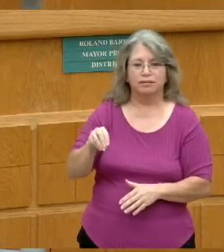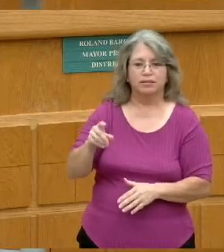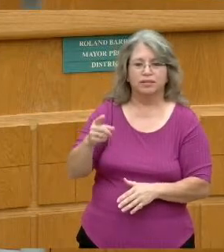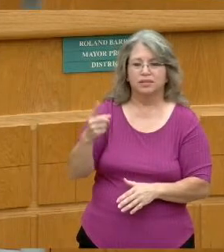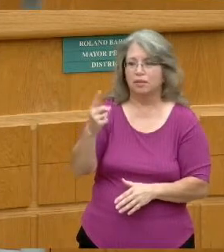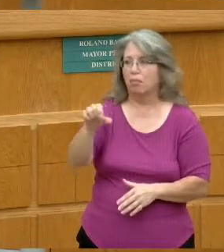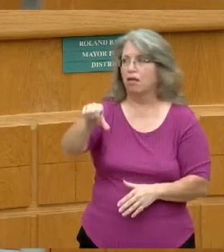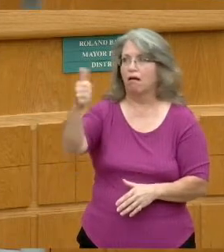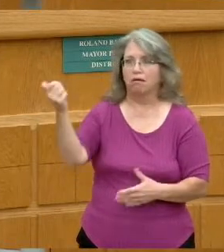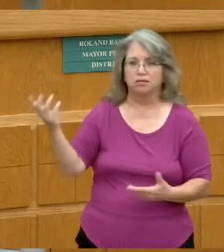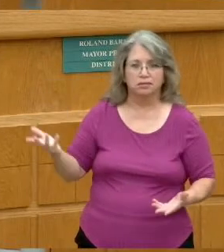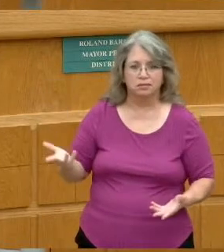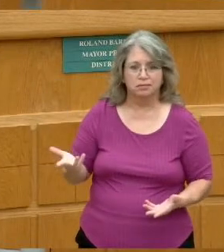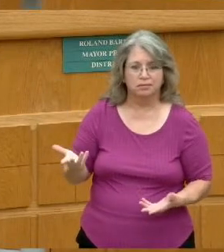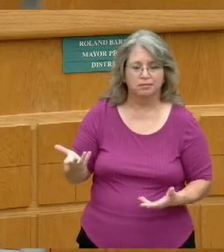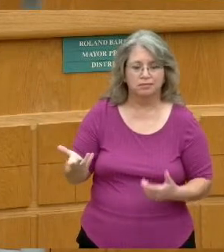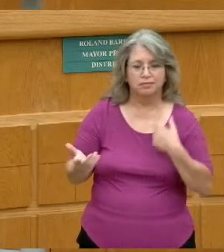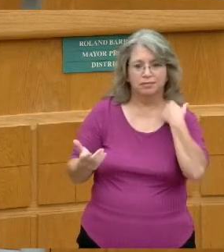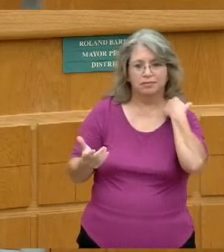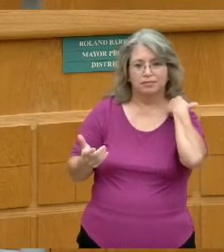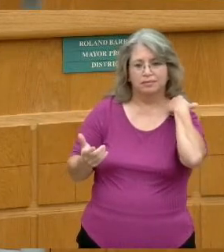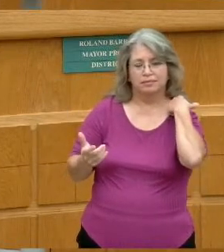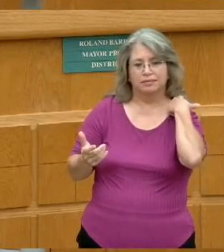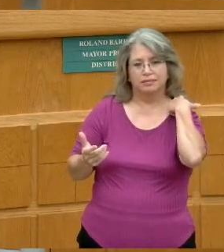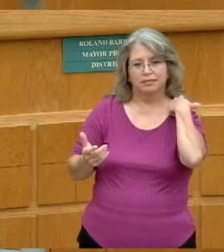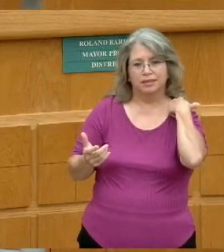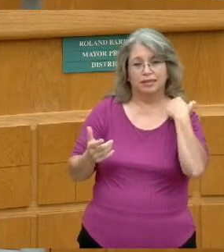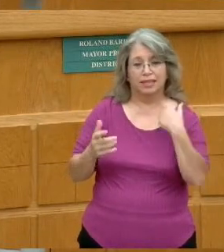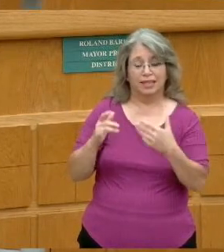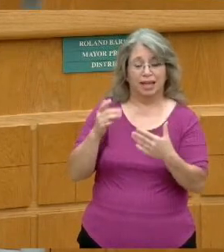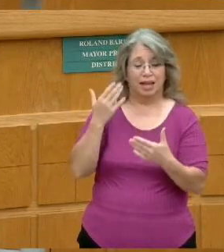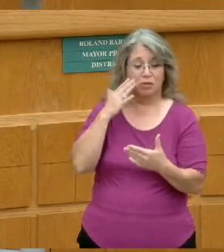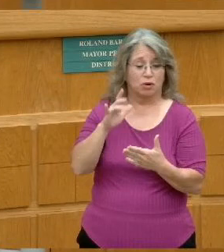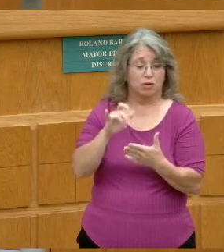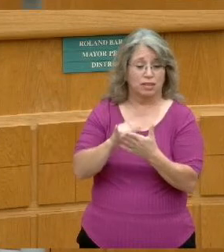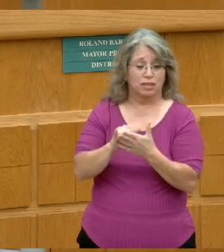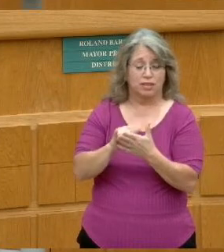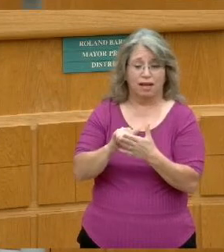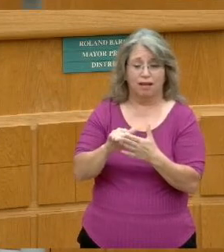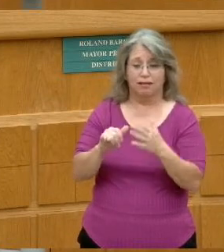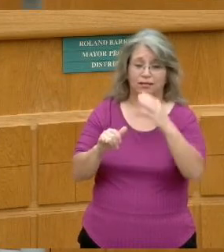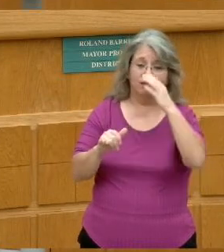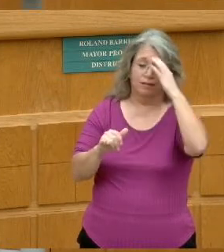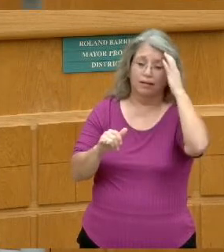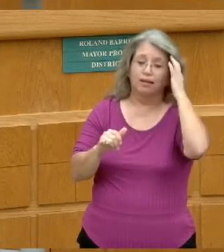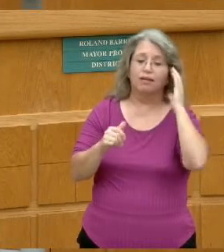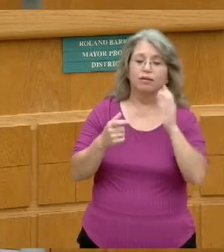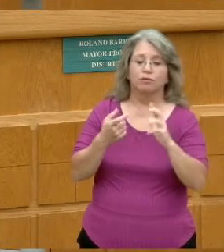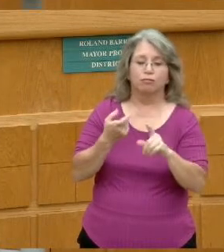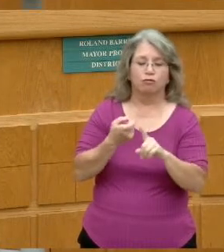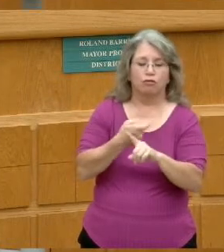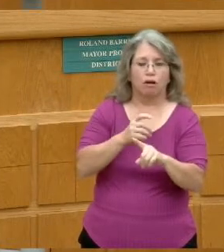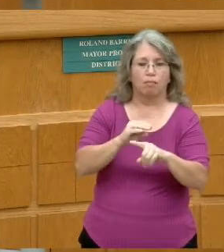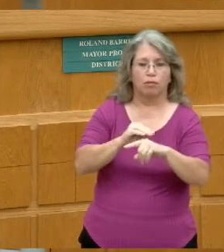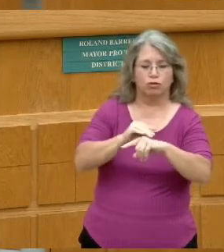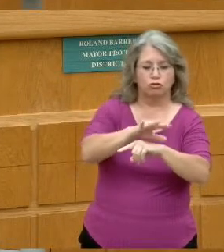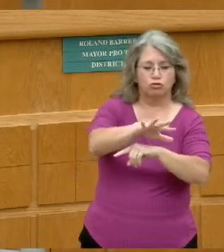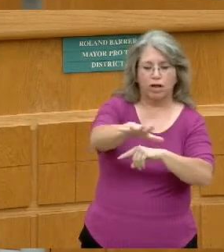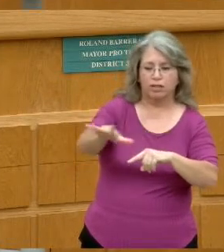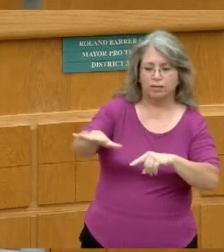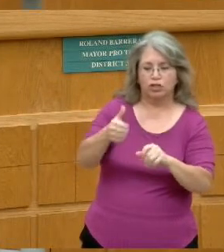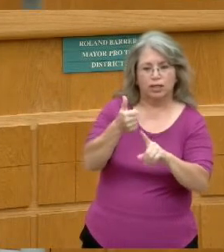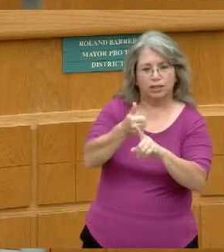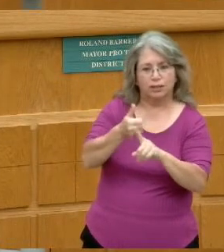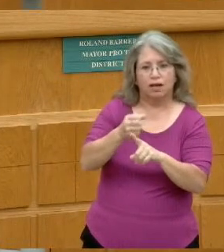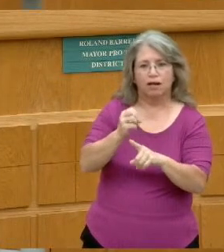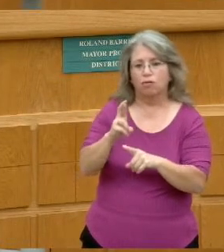is the transmission itself or the cell phone encounter index itself, but it's some of it. And it's very clear that that's